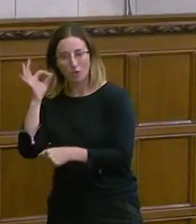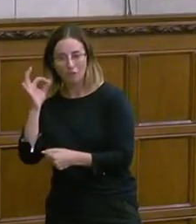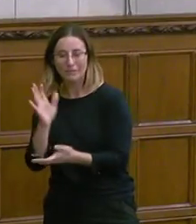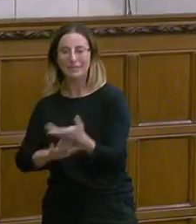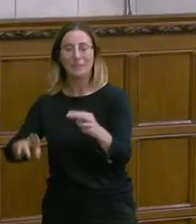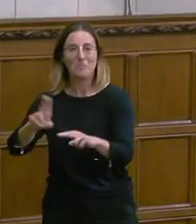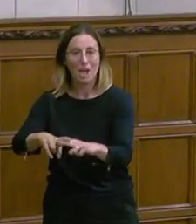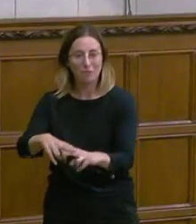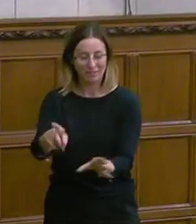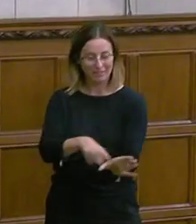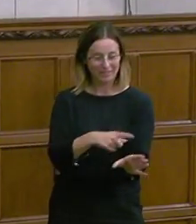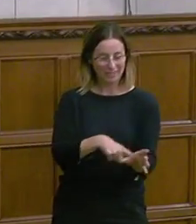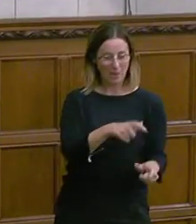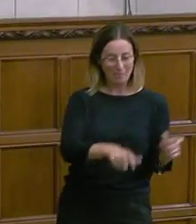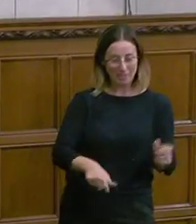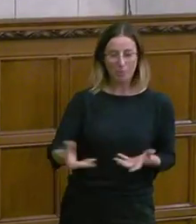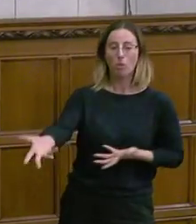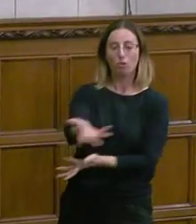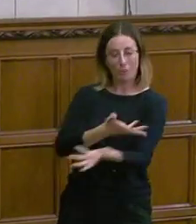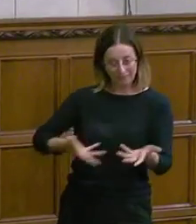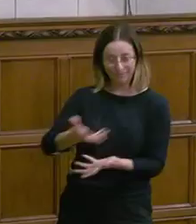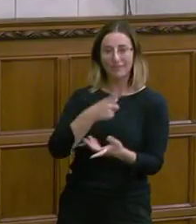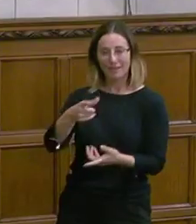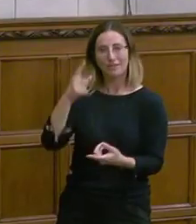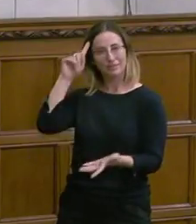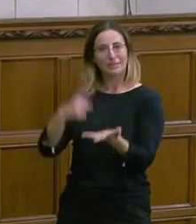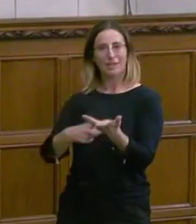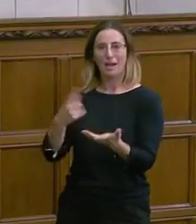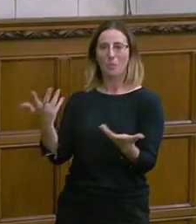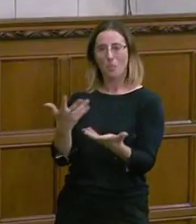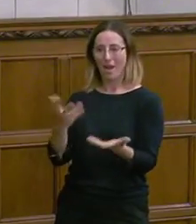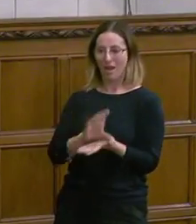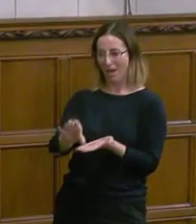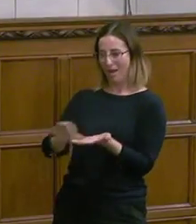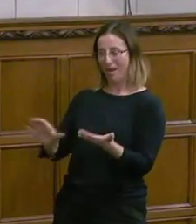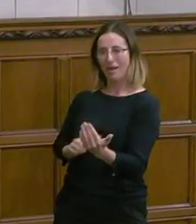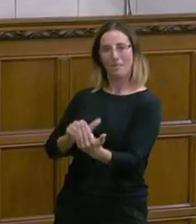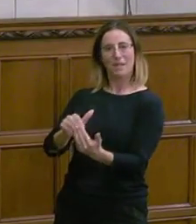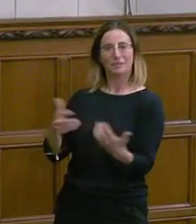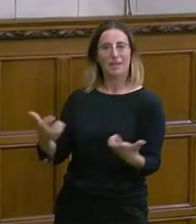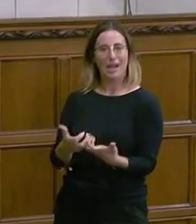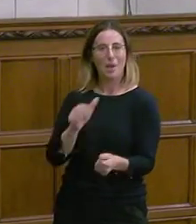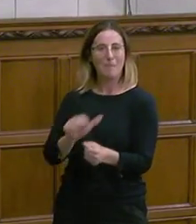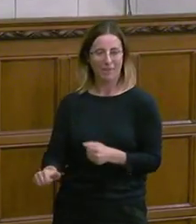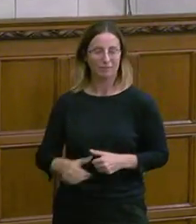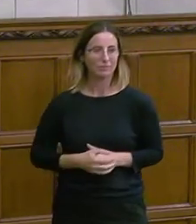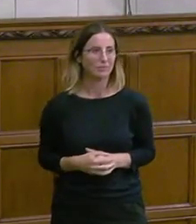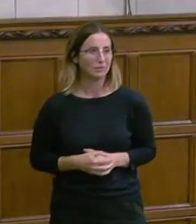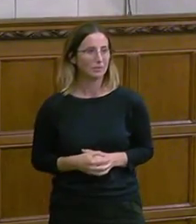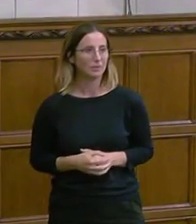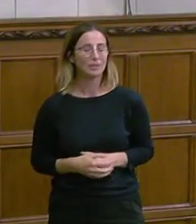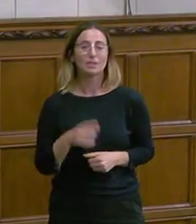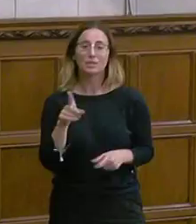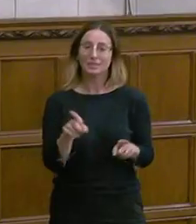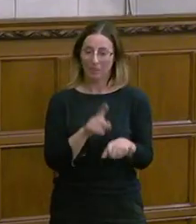of where different types of need are best met. The department, Mr. Stringer, has committed £23 million of